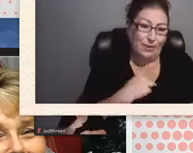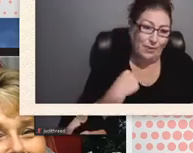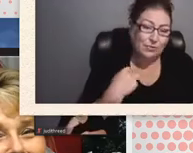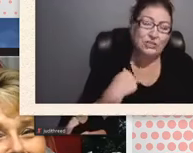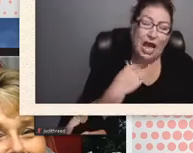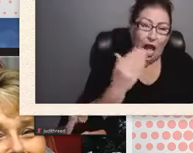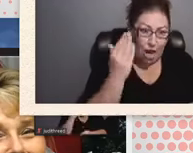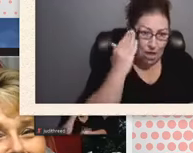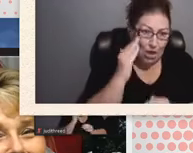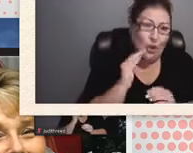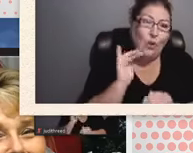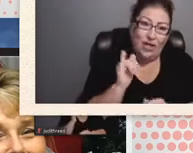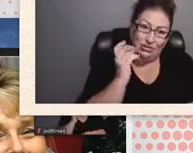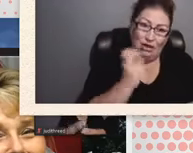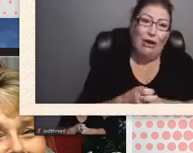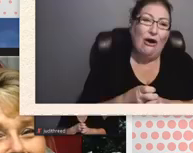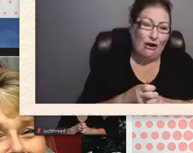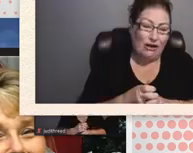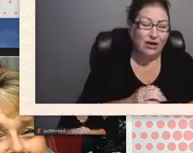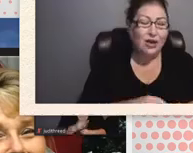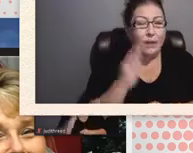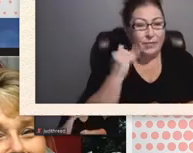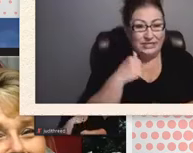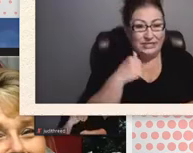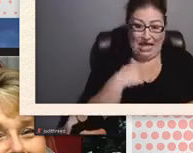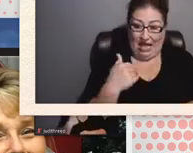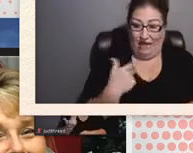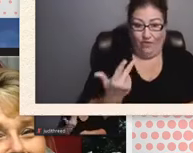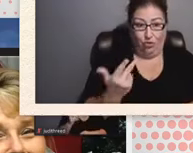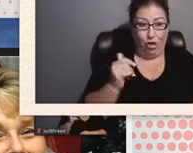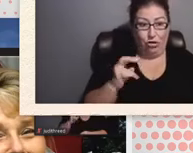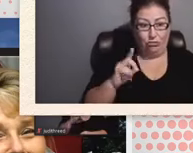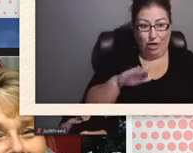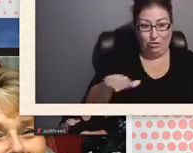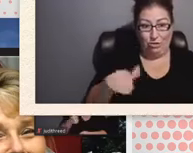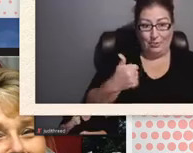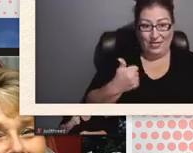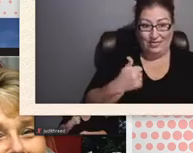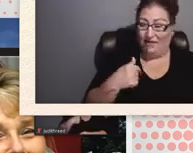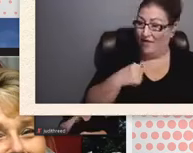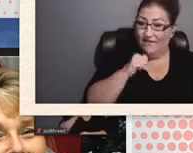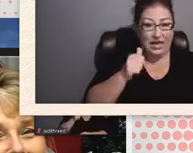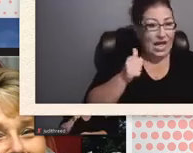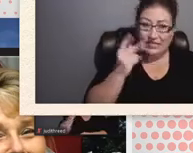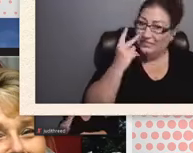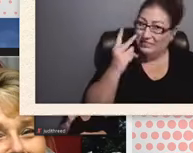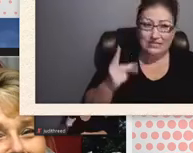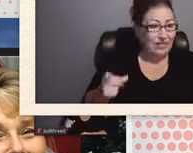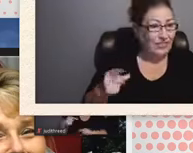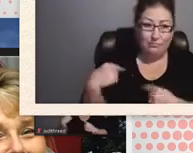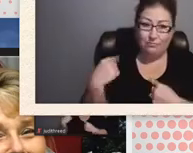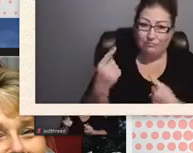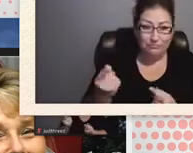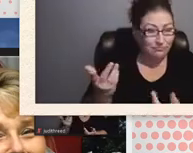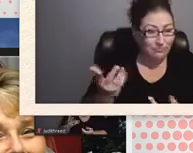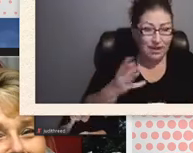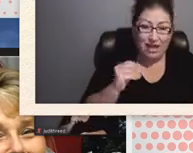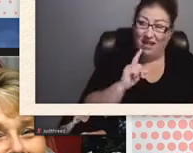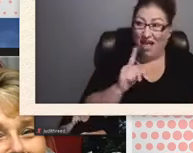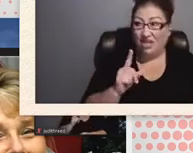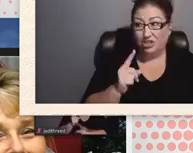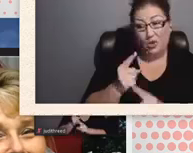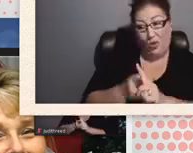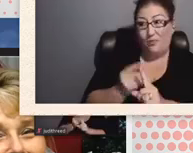that is, because I have 3 grandchildren that I have not been able to see, and actually for a month before this